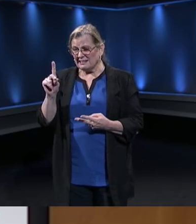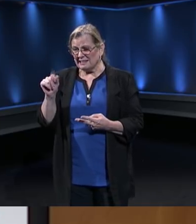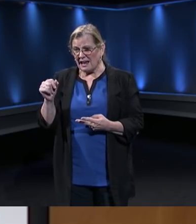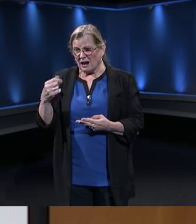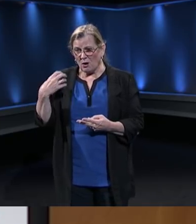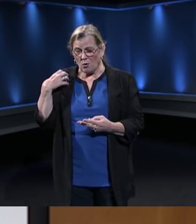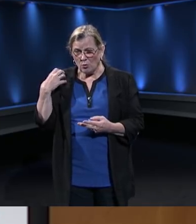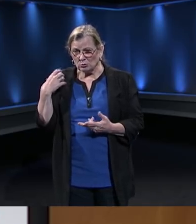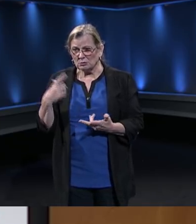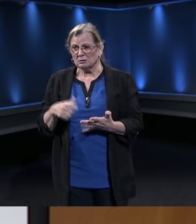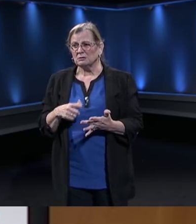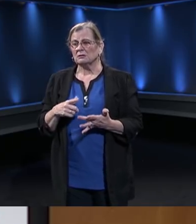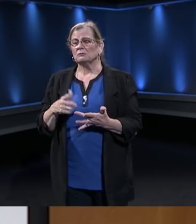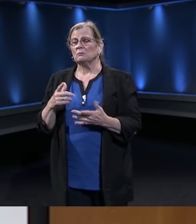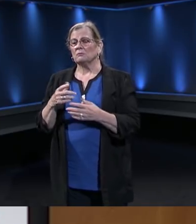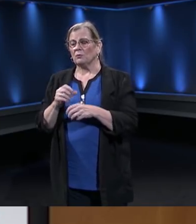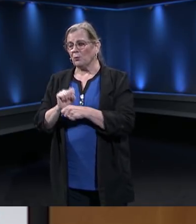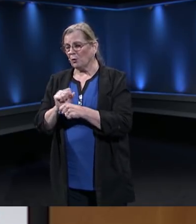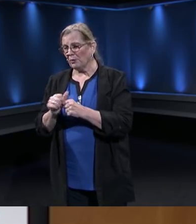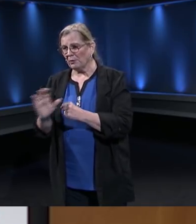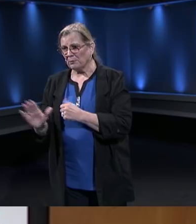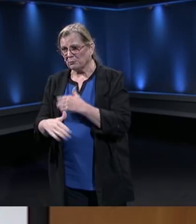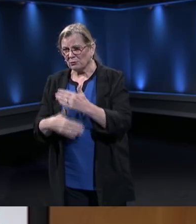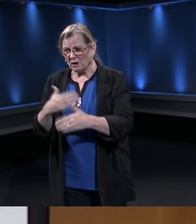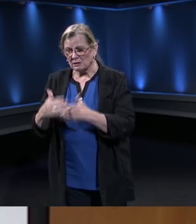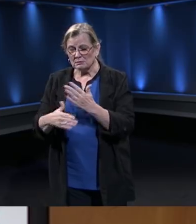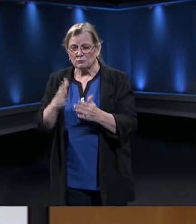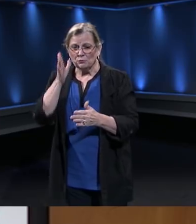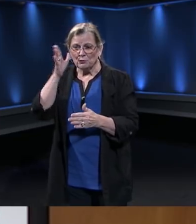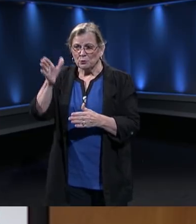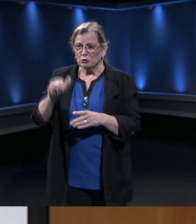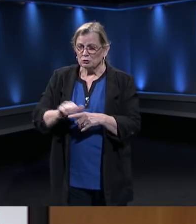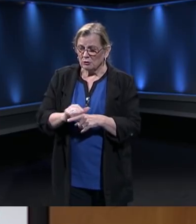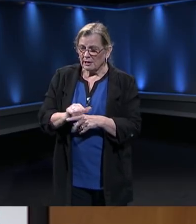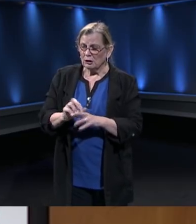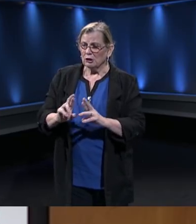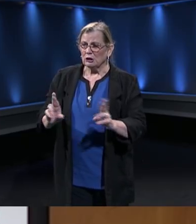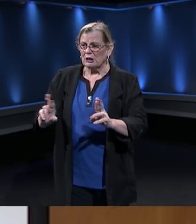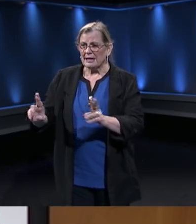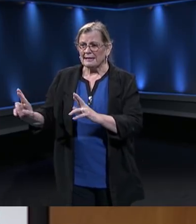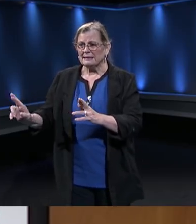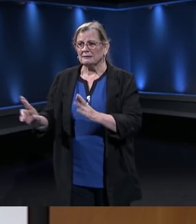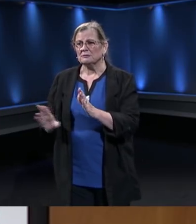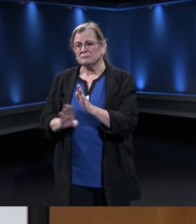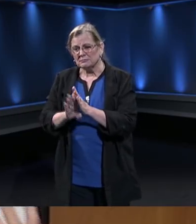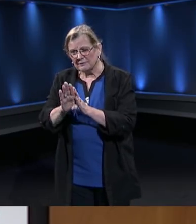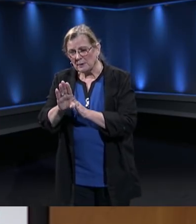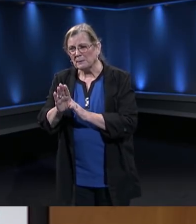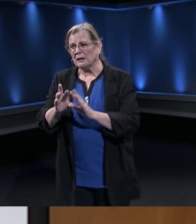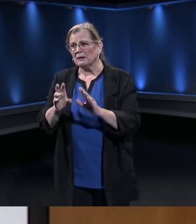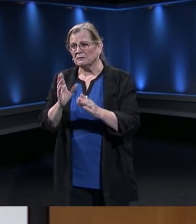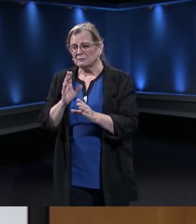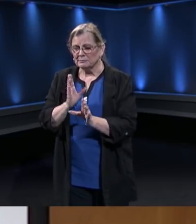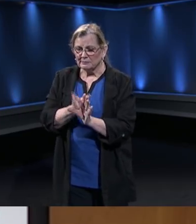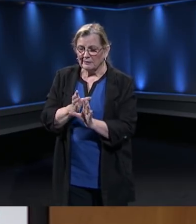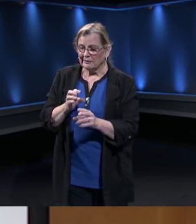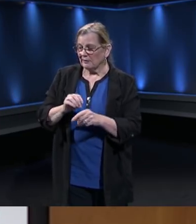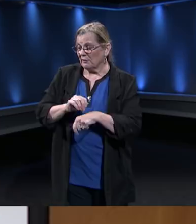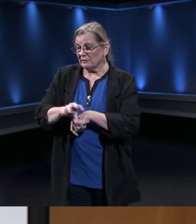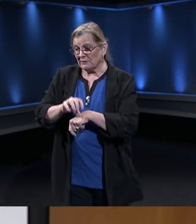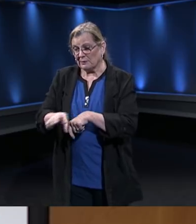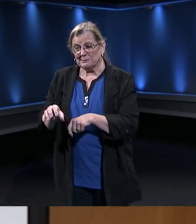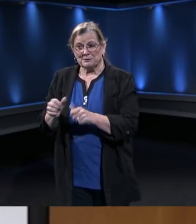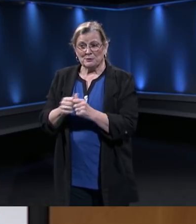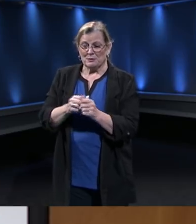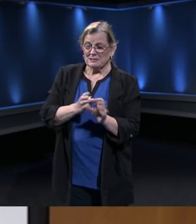And there will be future trainings being developed by social workers, counselors, and psychologists so that we can get tips on how to manage